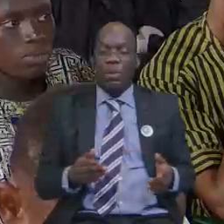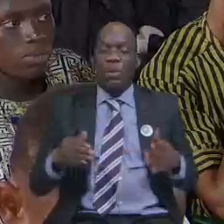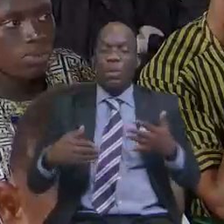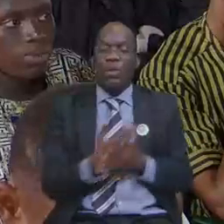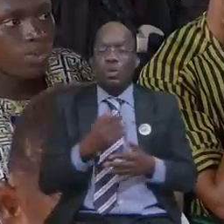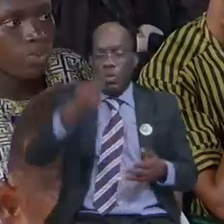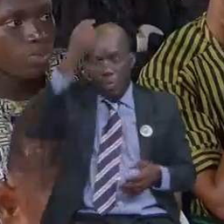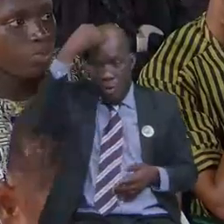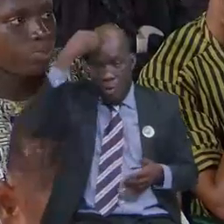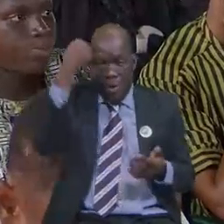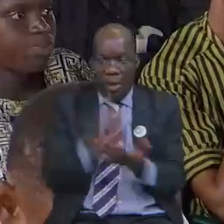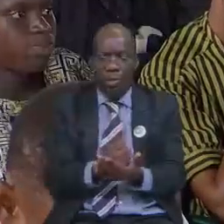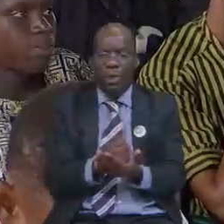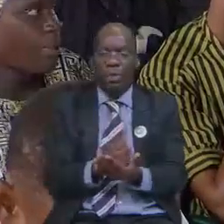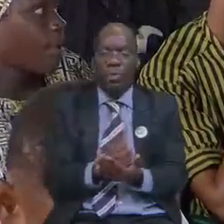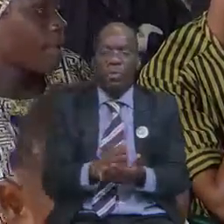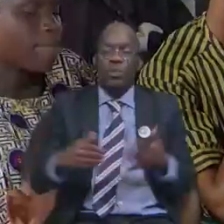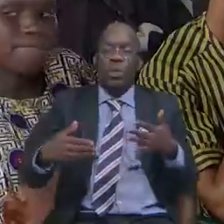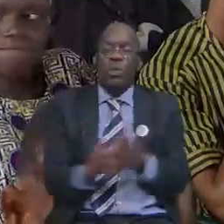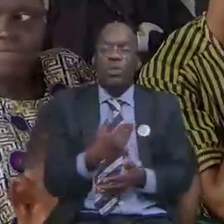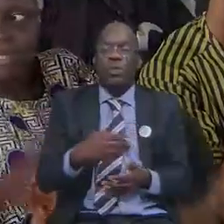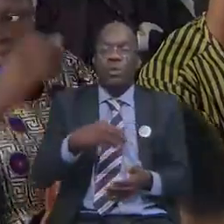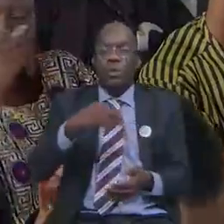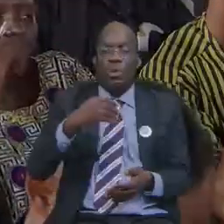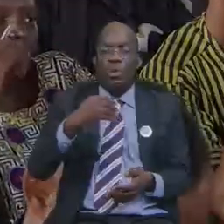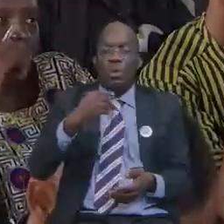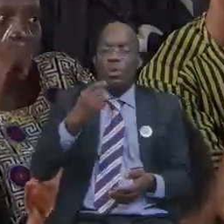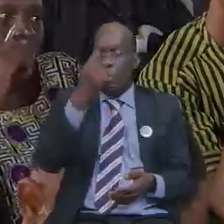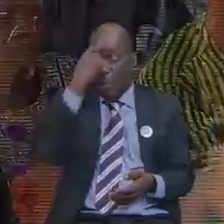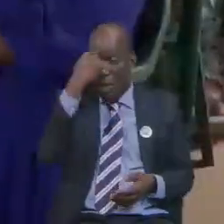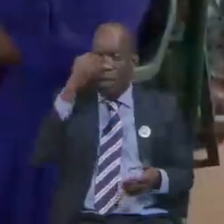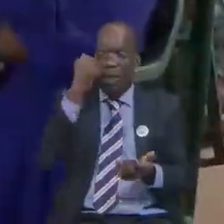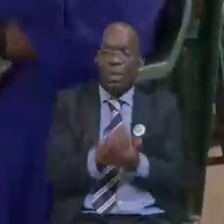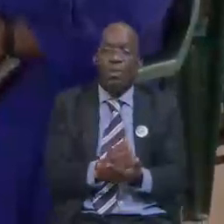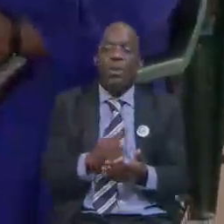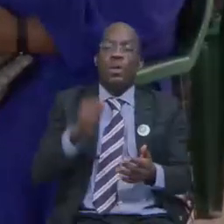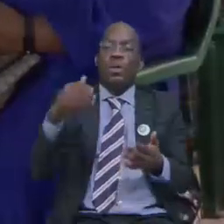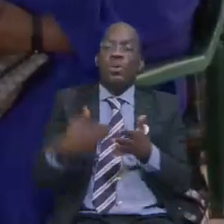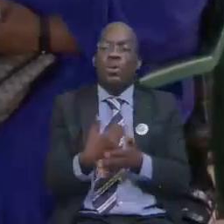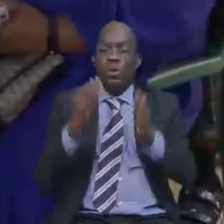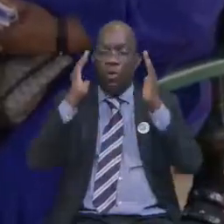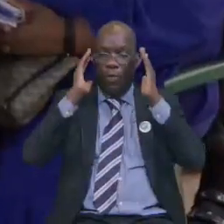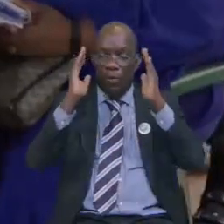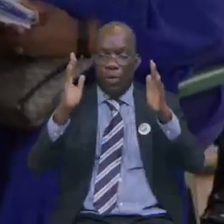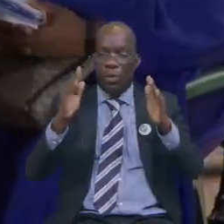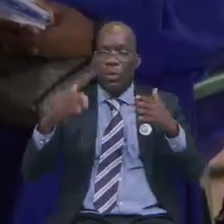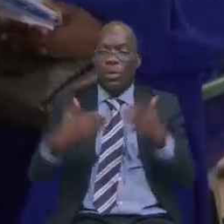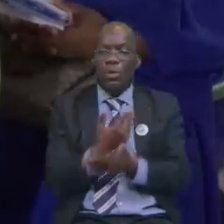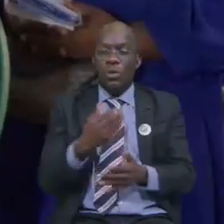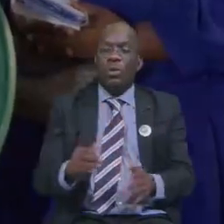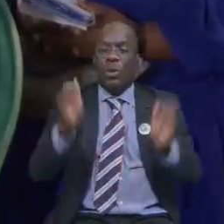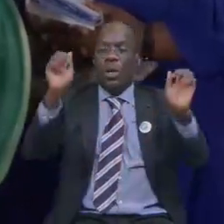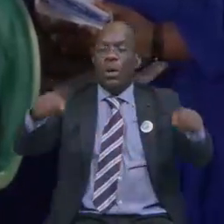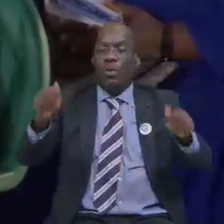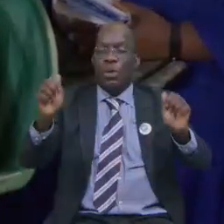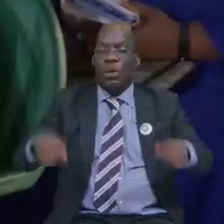brain. A new mind. A new focus, a new ability